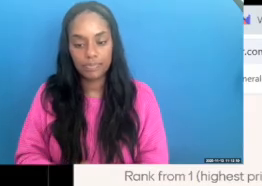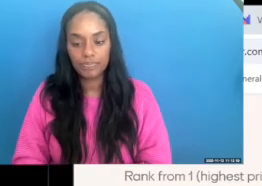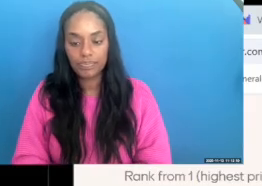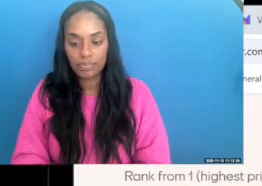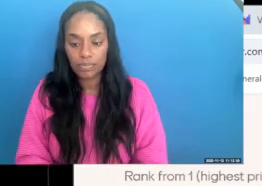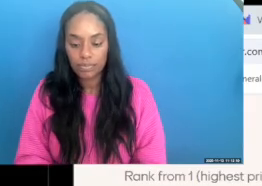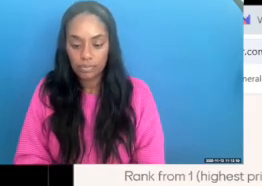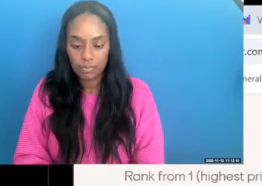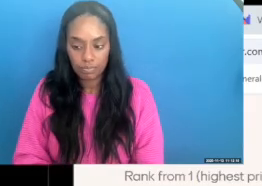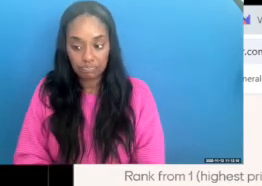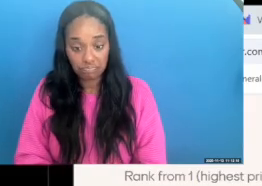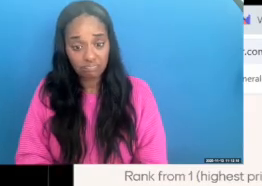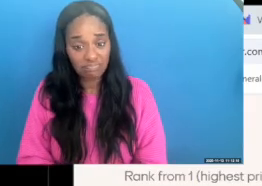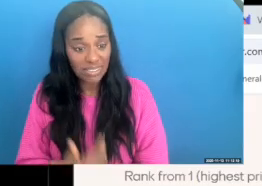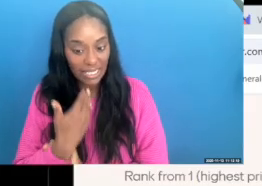combustion again. But